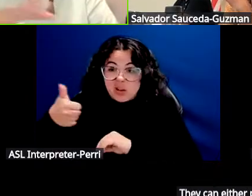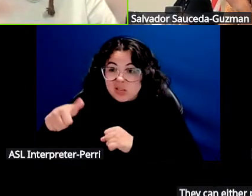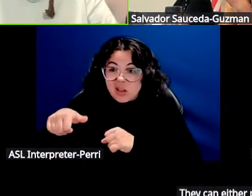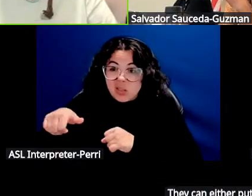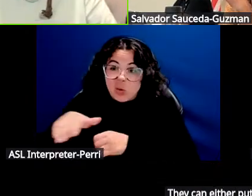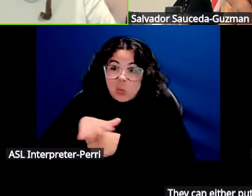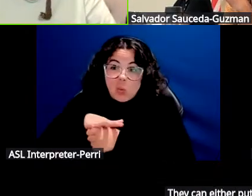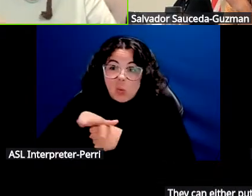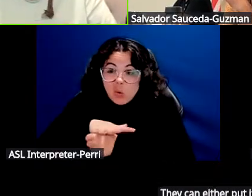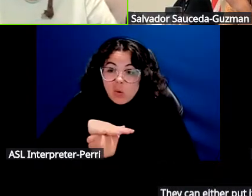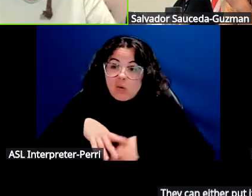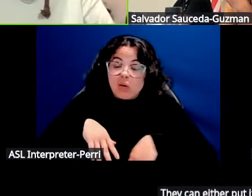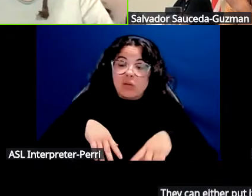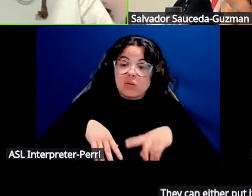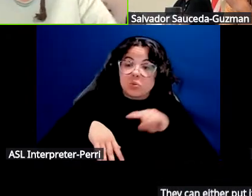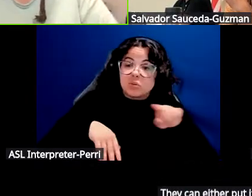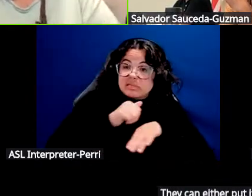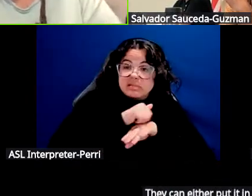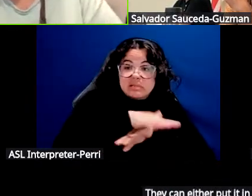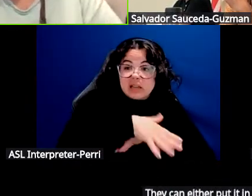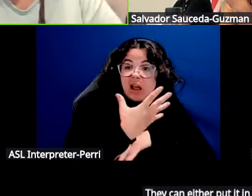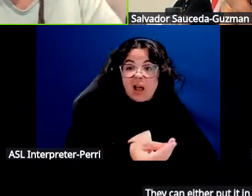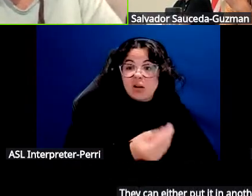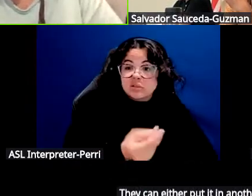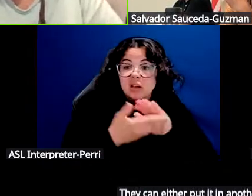or send it outside the city